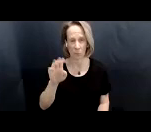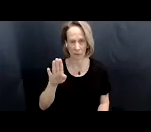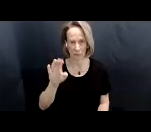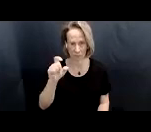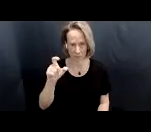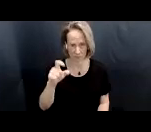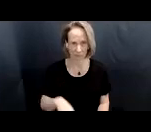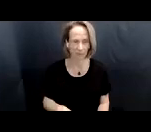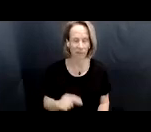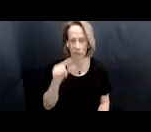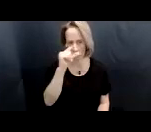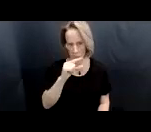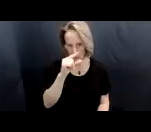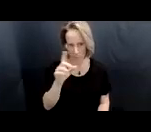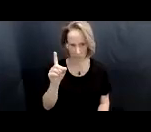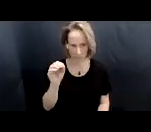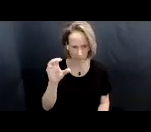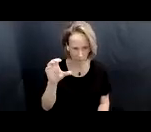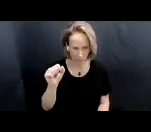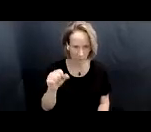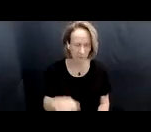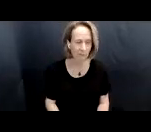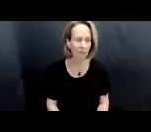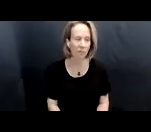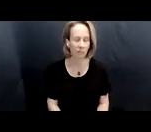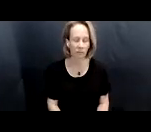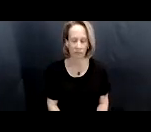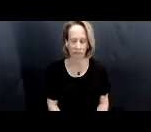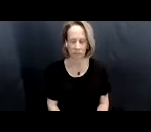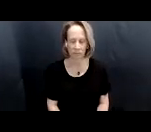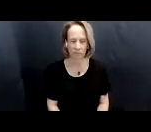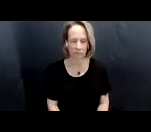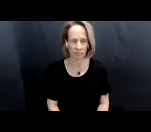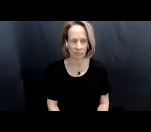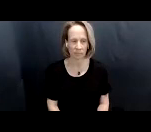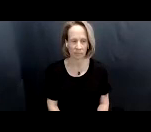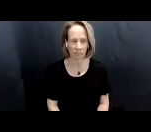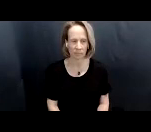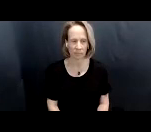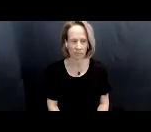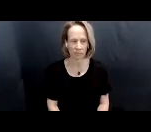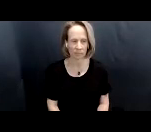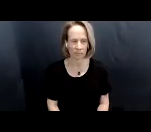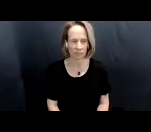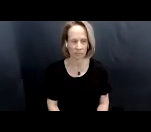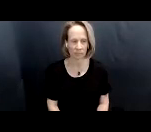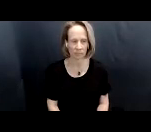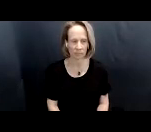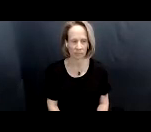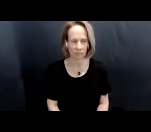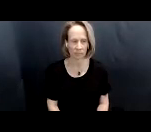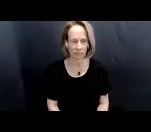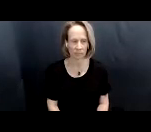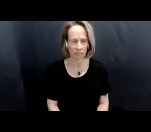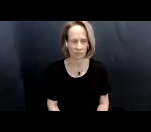Google Docs, WhatsApp. all sorts